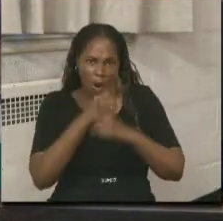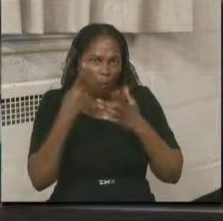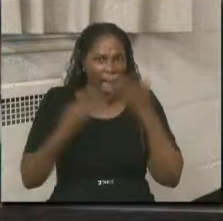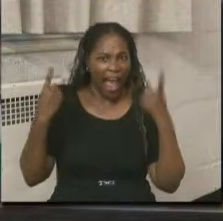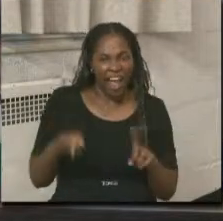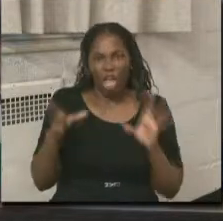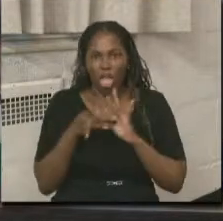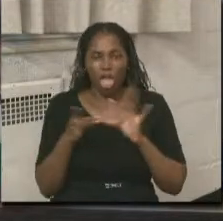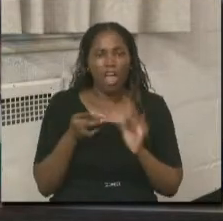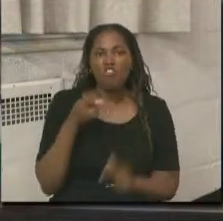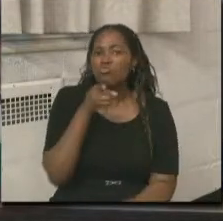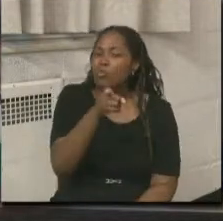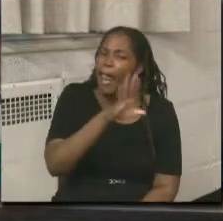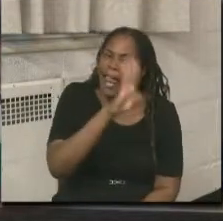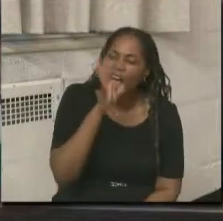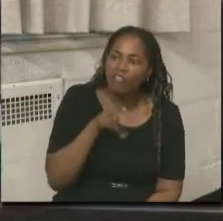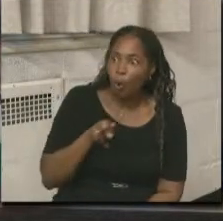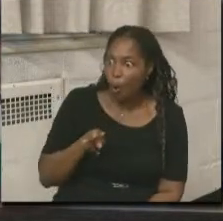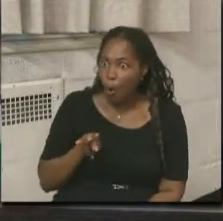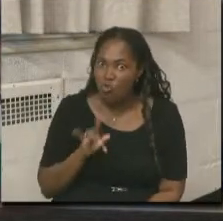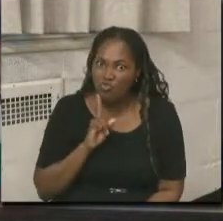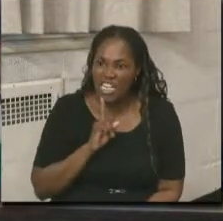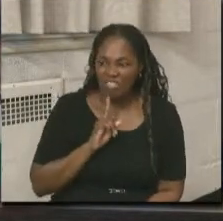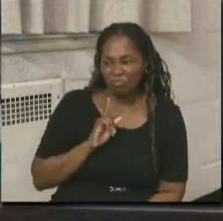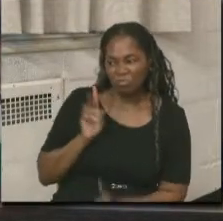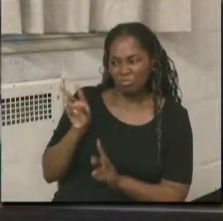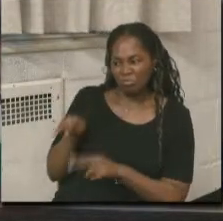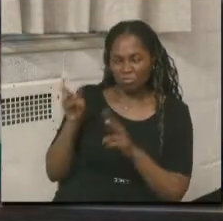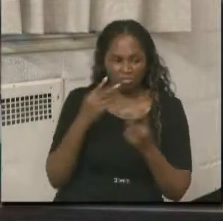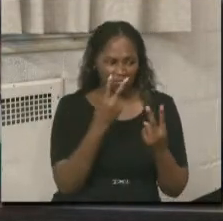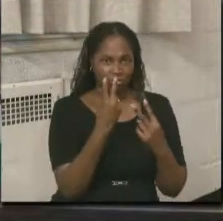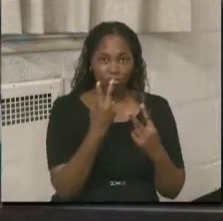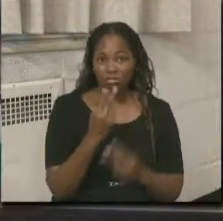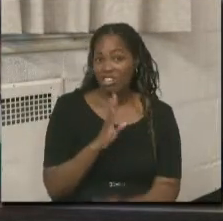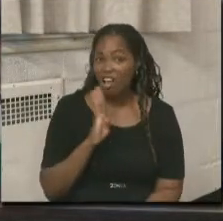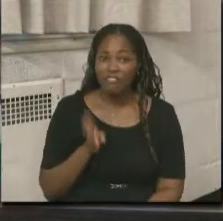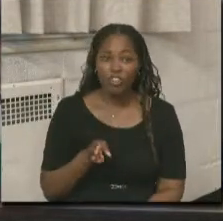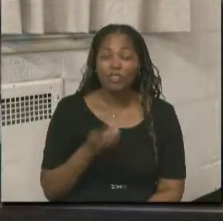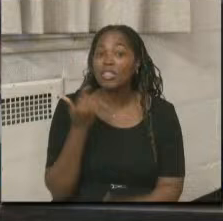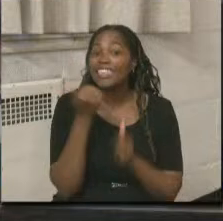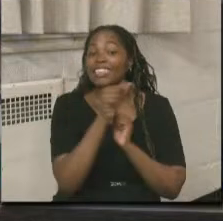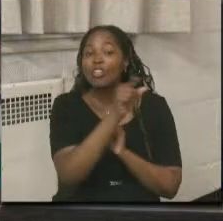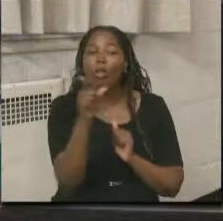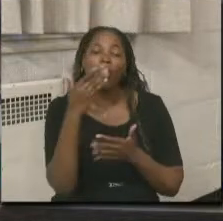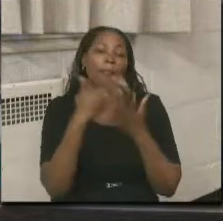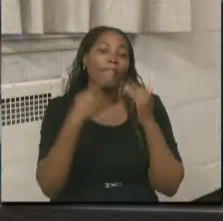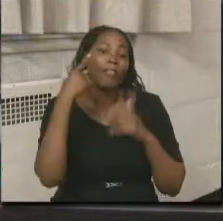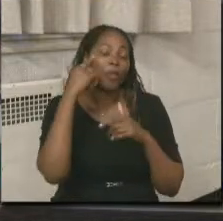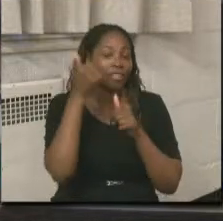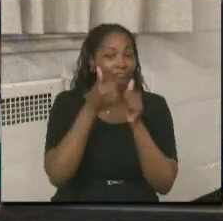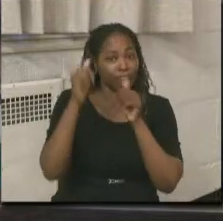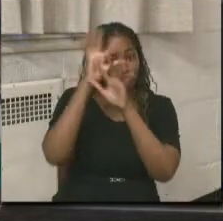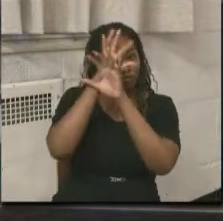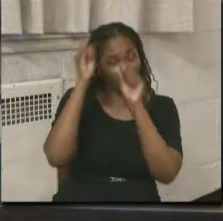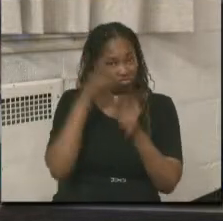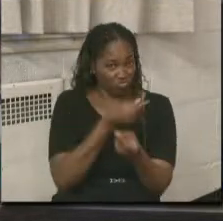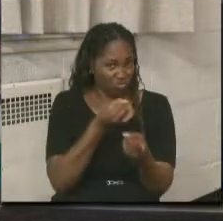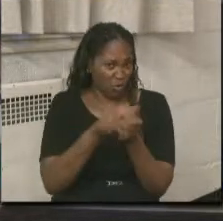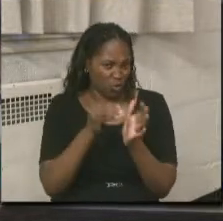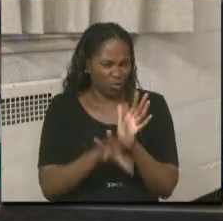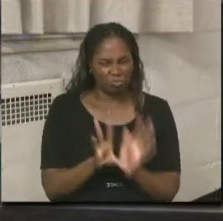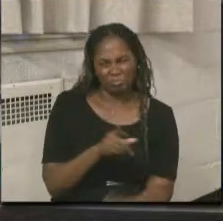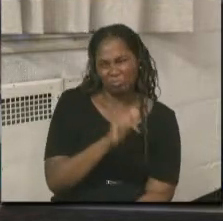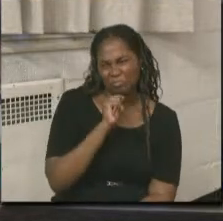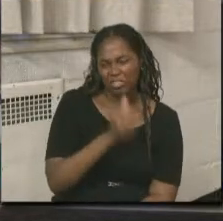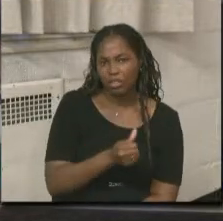constant support. So for anybody that may think that Superintendent House is not for the students, you are completely wrong. He has always shown up for